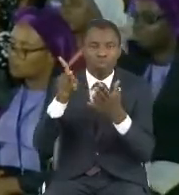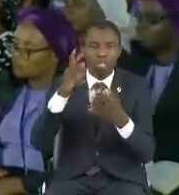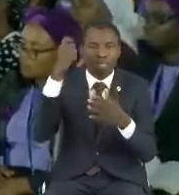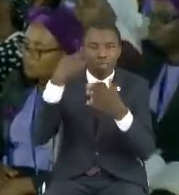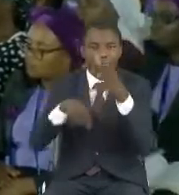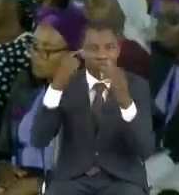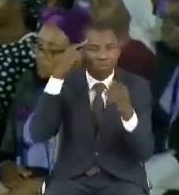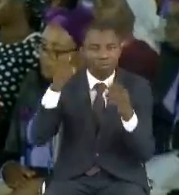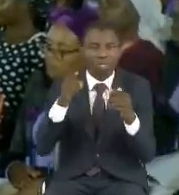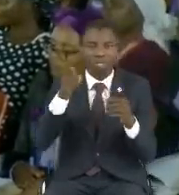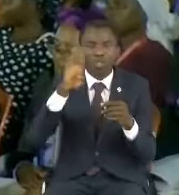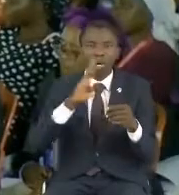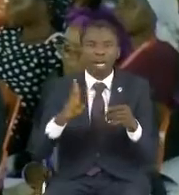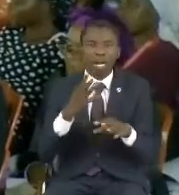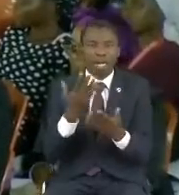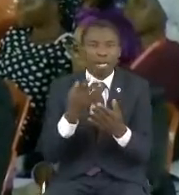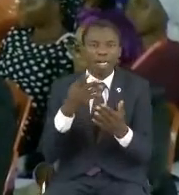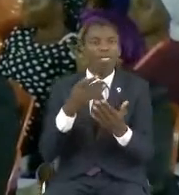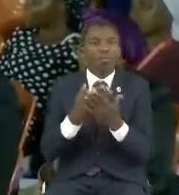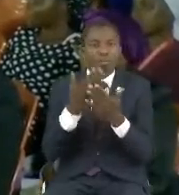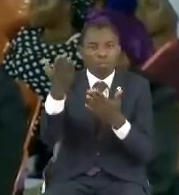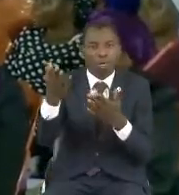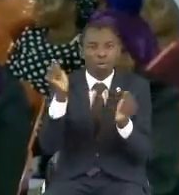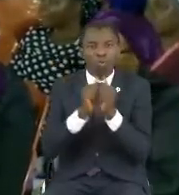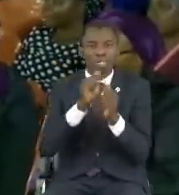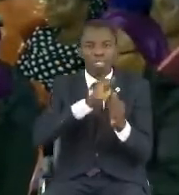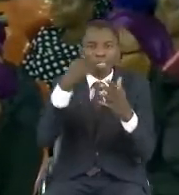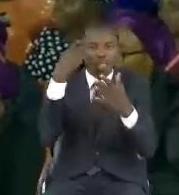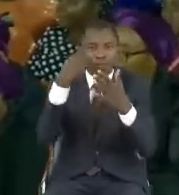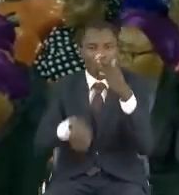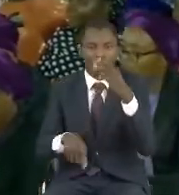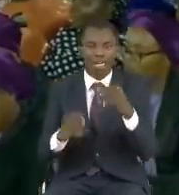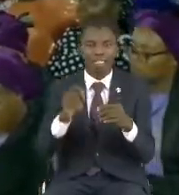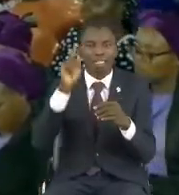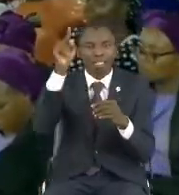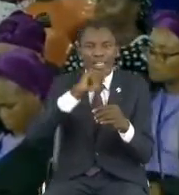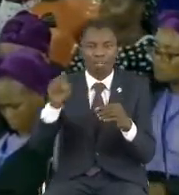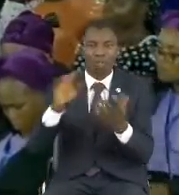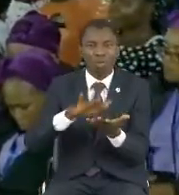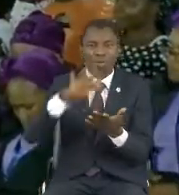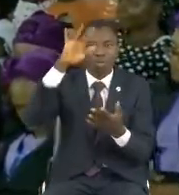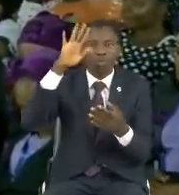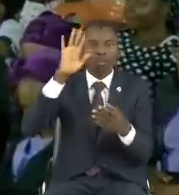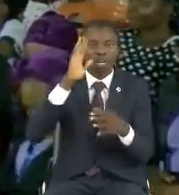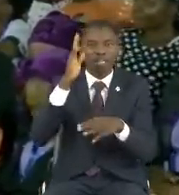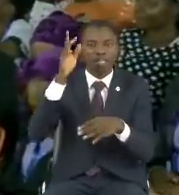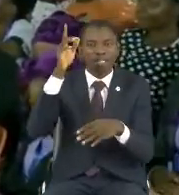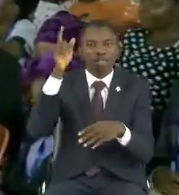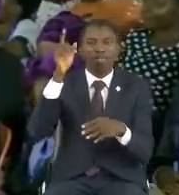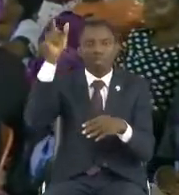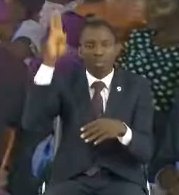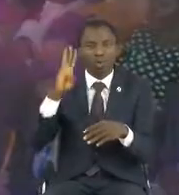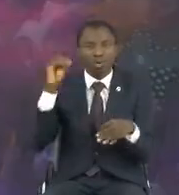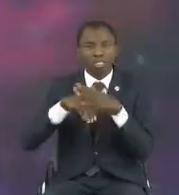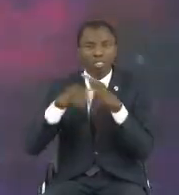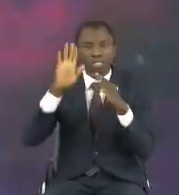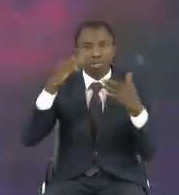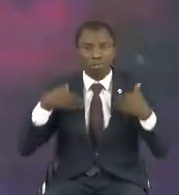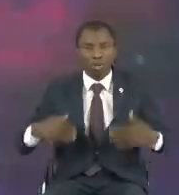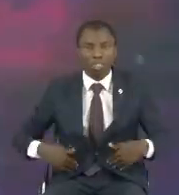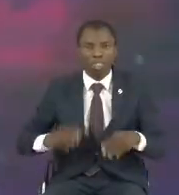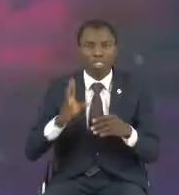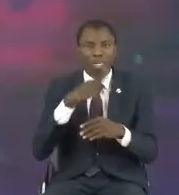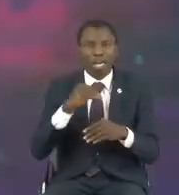are bought with a price. Therefore, glorify God in your body and